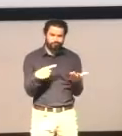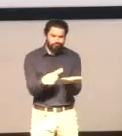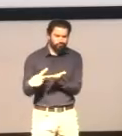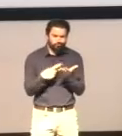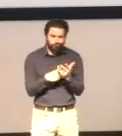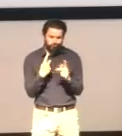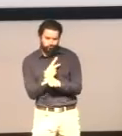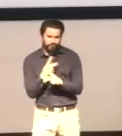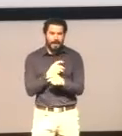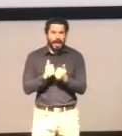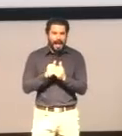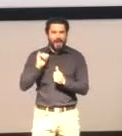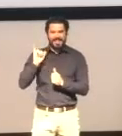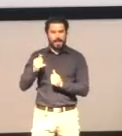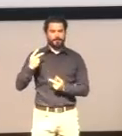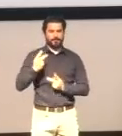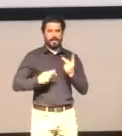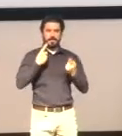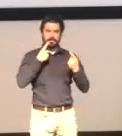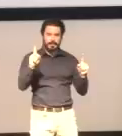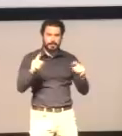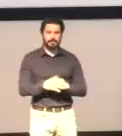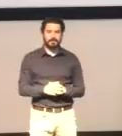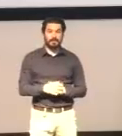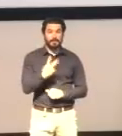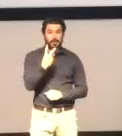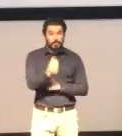happen. For nearly 2 years, teams of more than